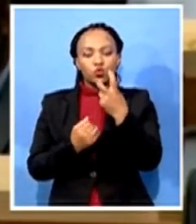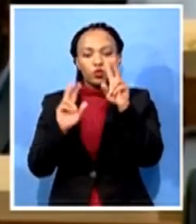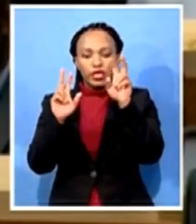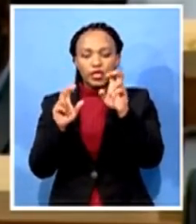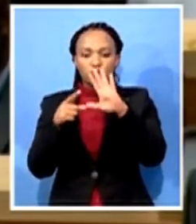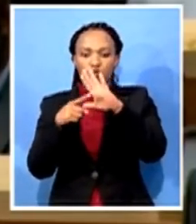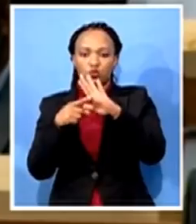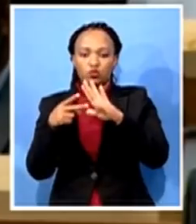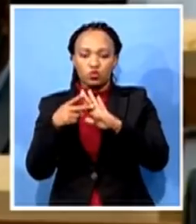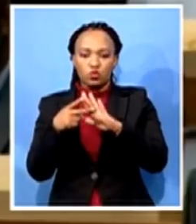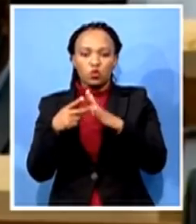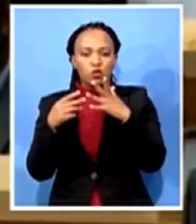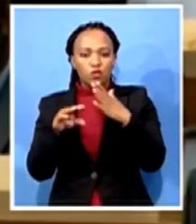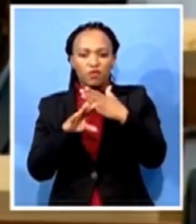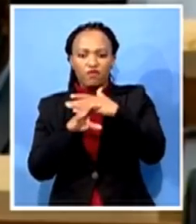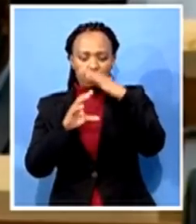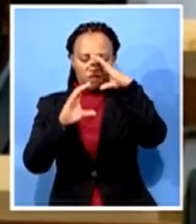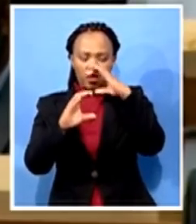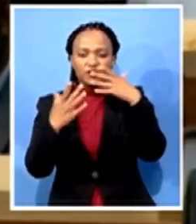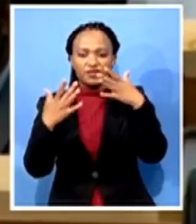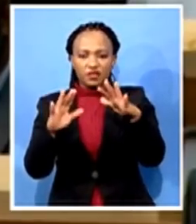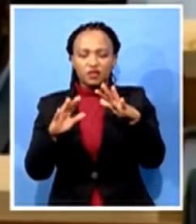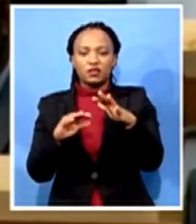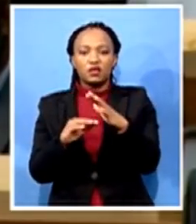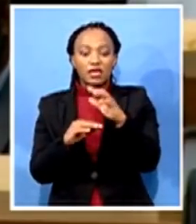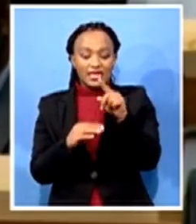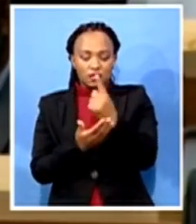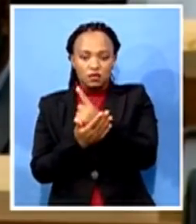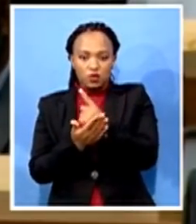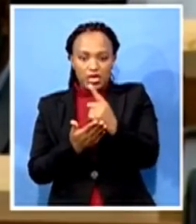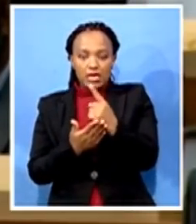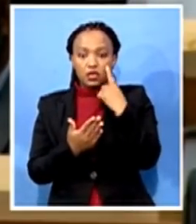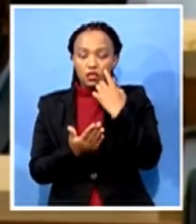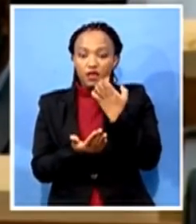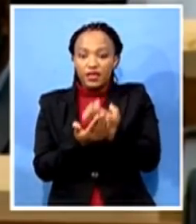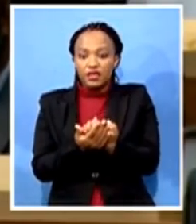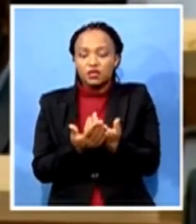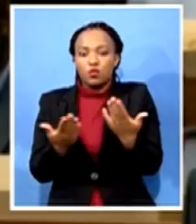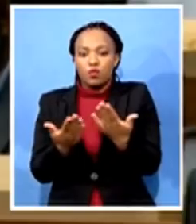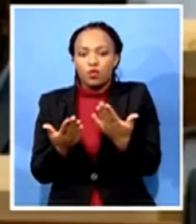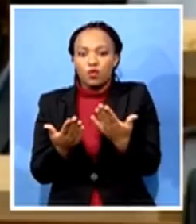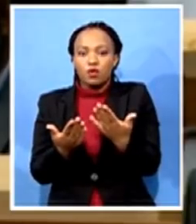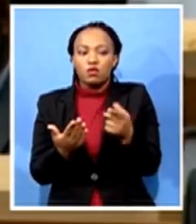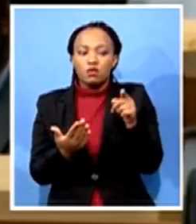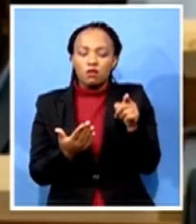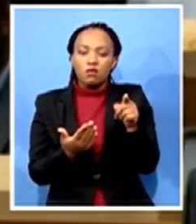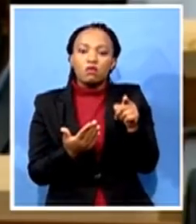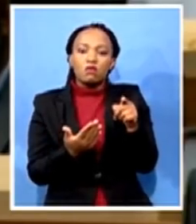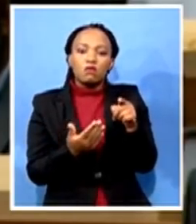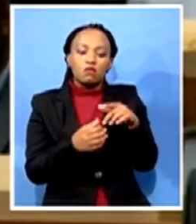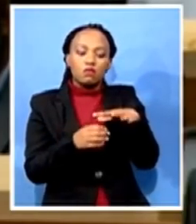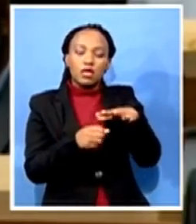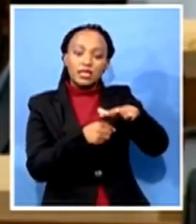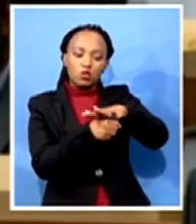in this week of evidence, and that is the context within which the advance payment project